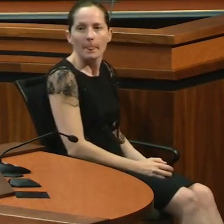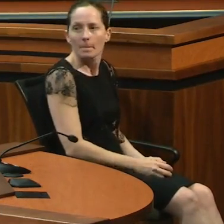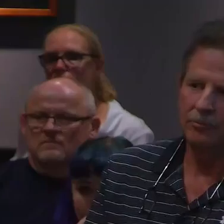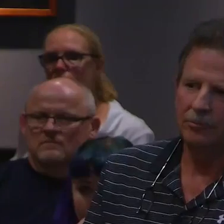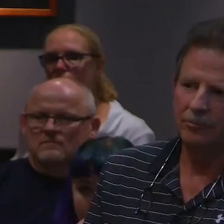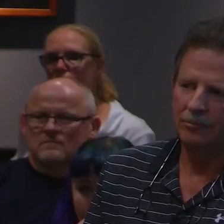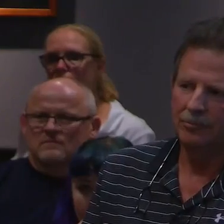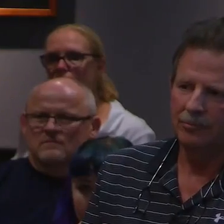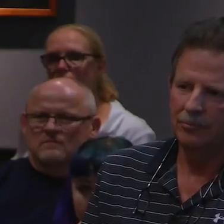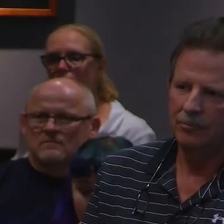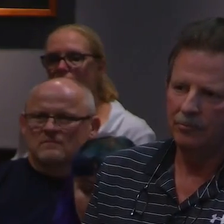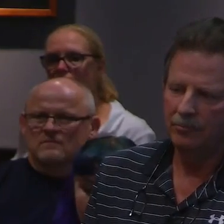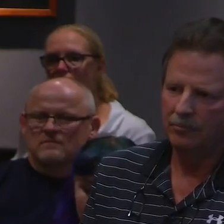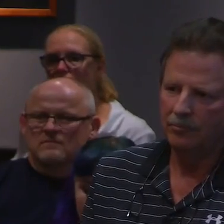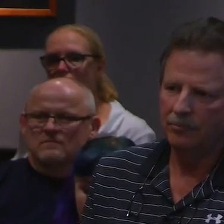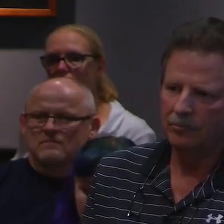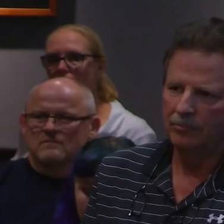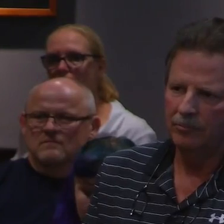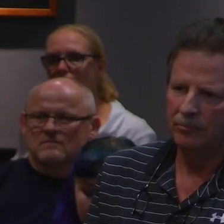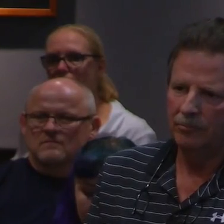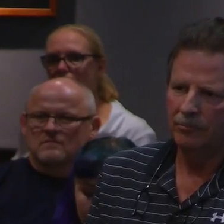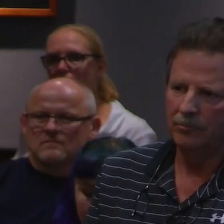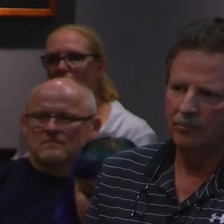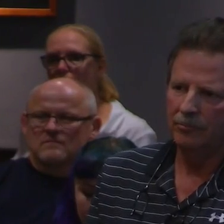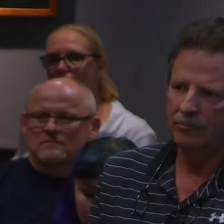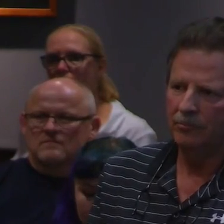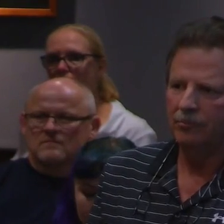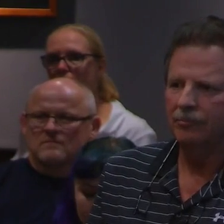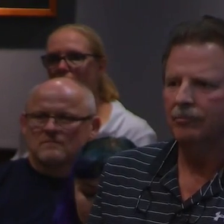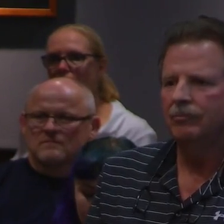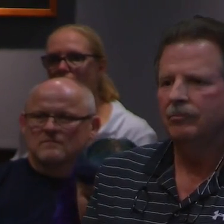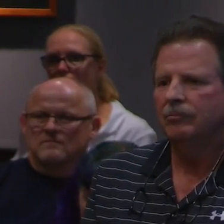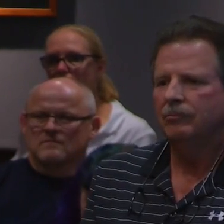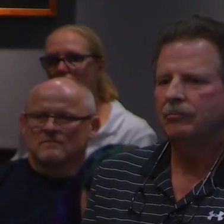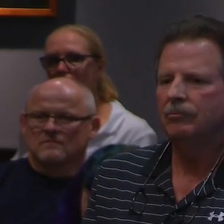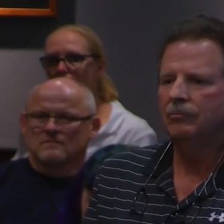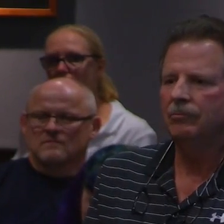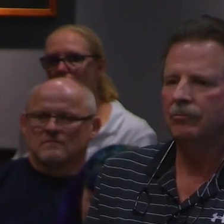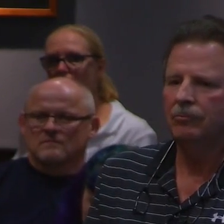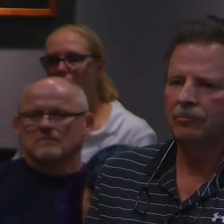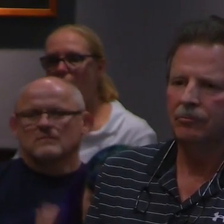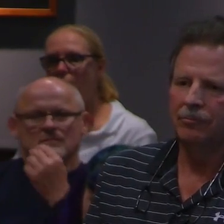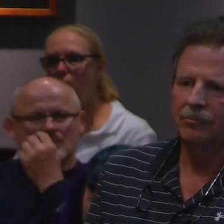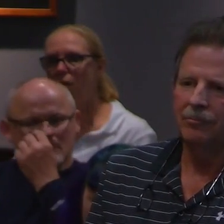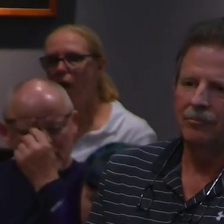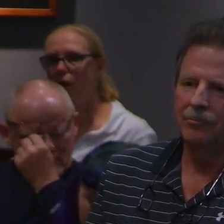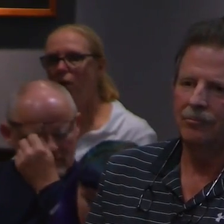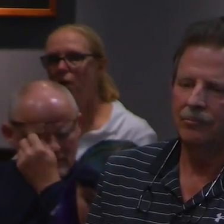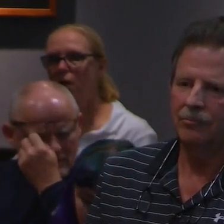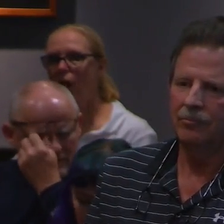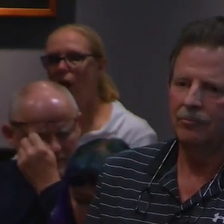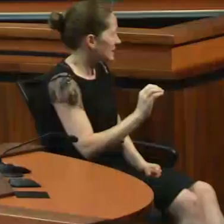BG&E permission, the state, to get that 2940. So, I mean, have you approached them anyway?